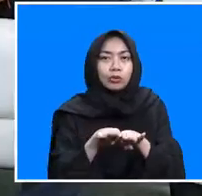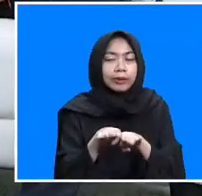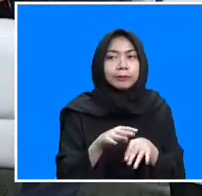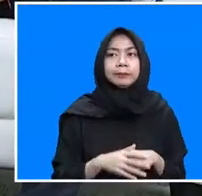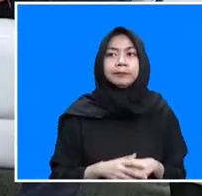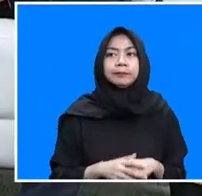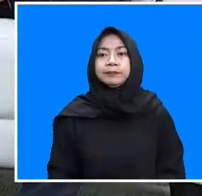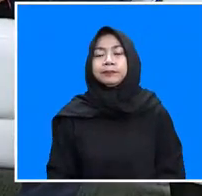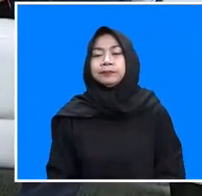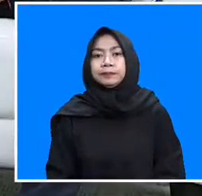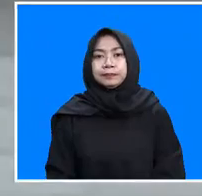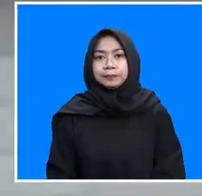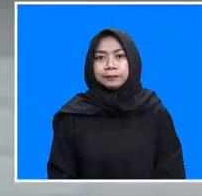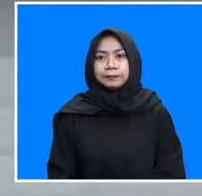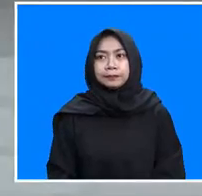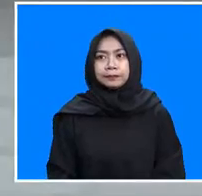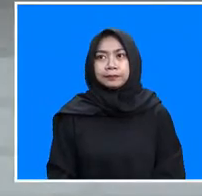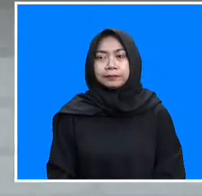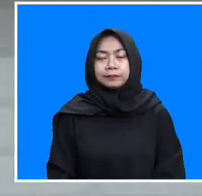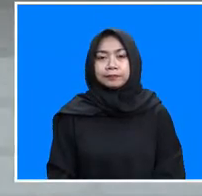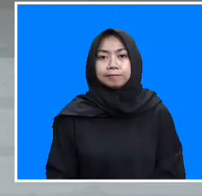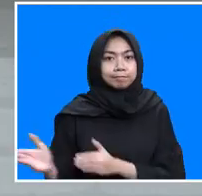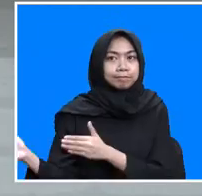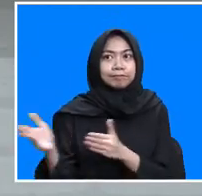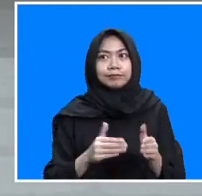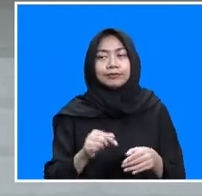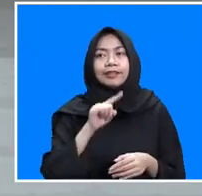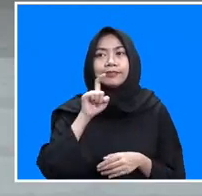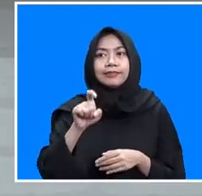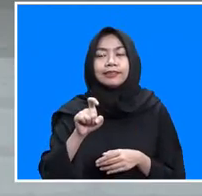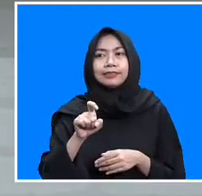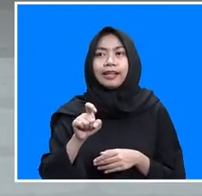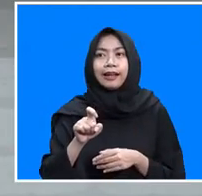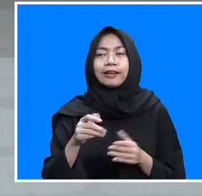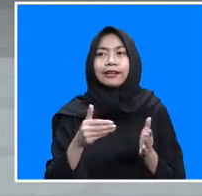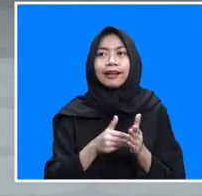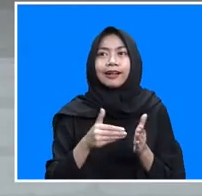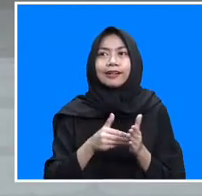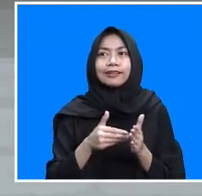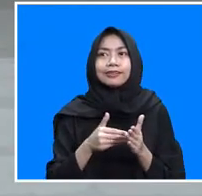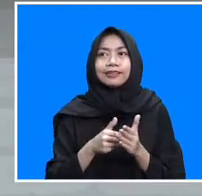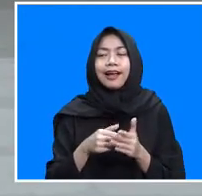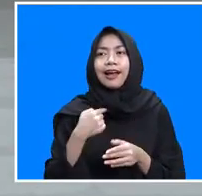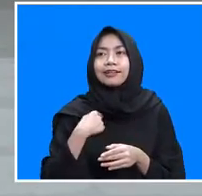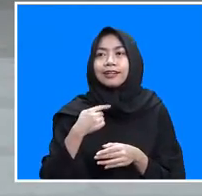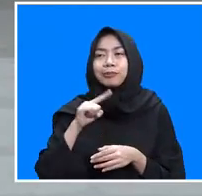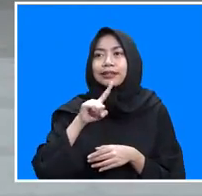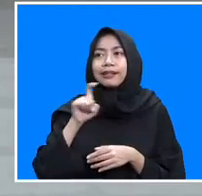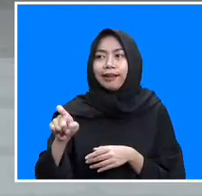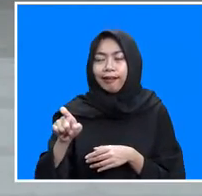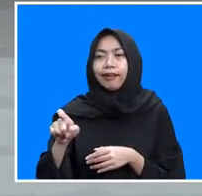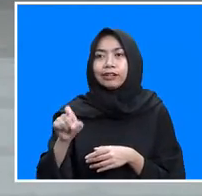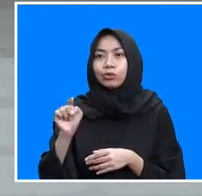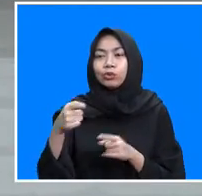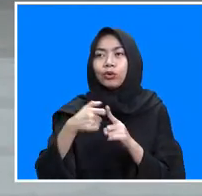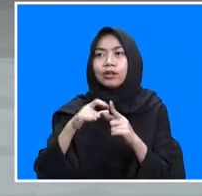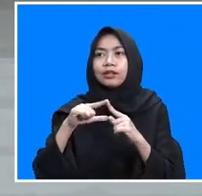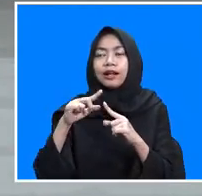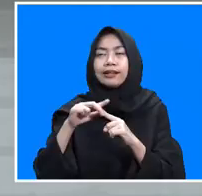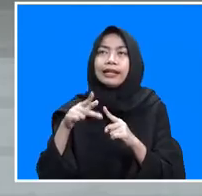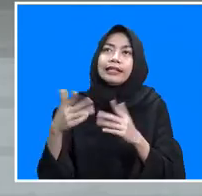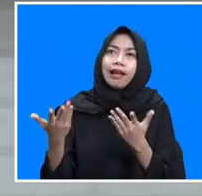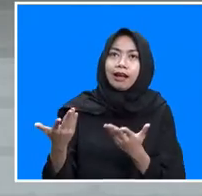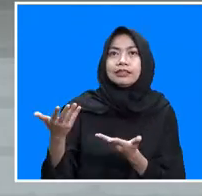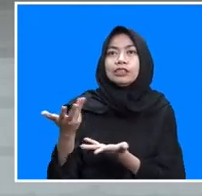adjustment. Ms. Catherine, I think before our break, I have this question. We know Australian